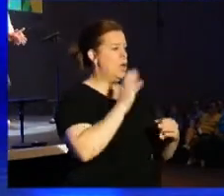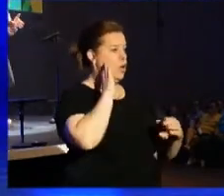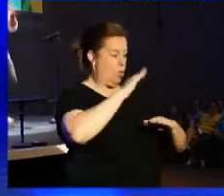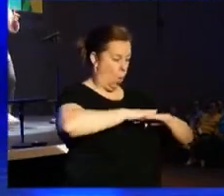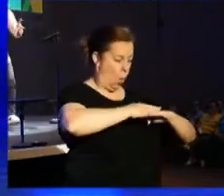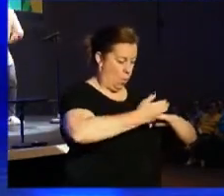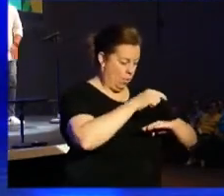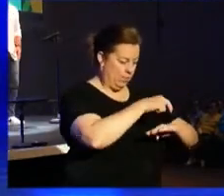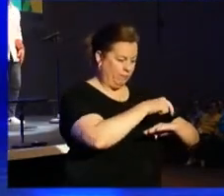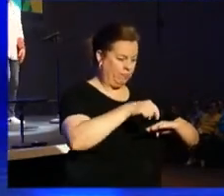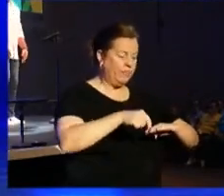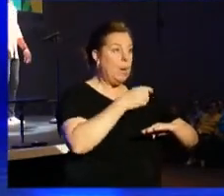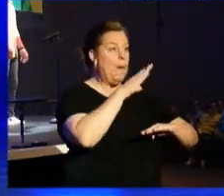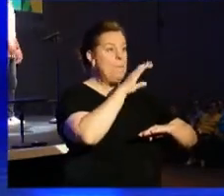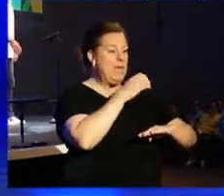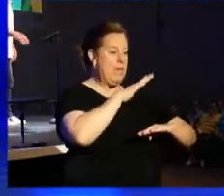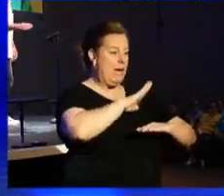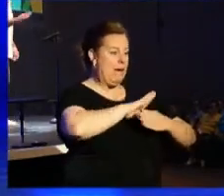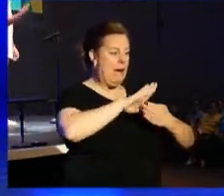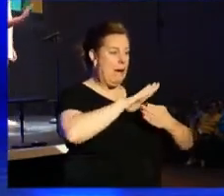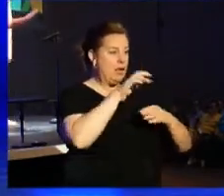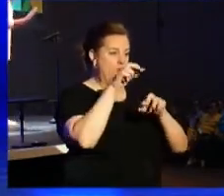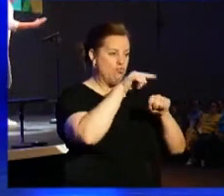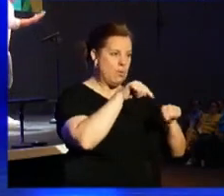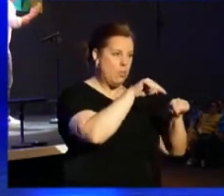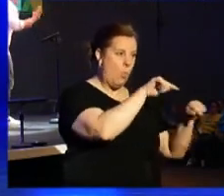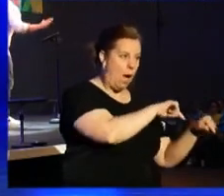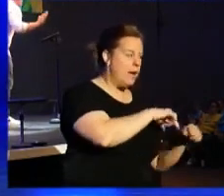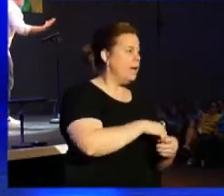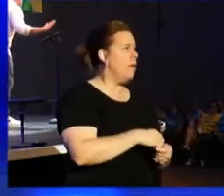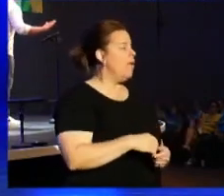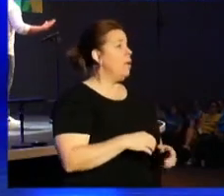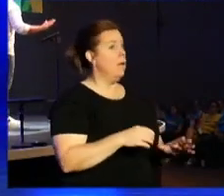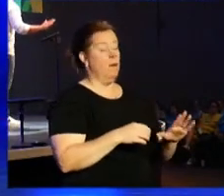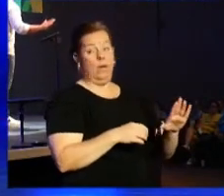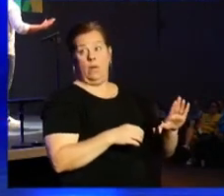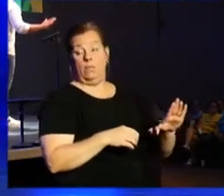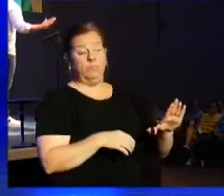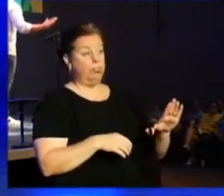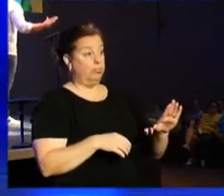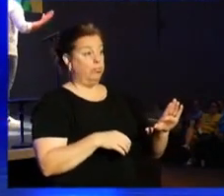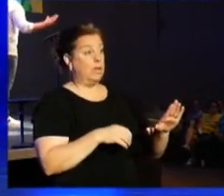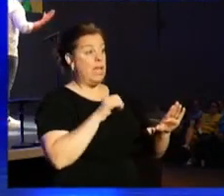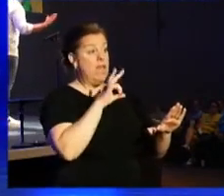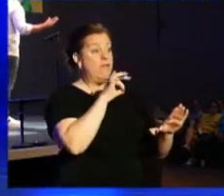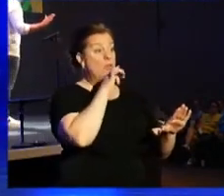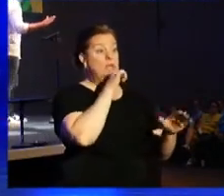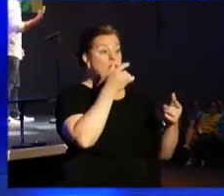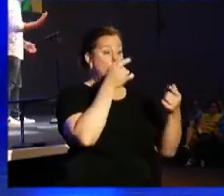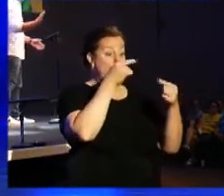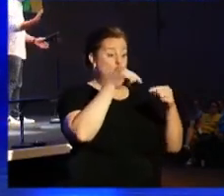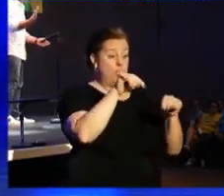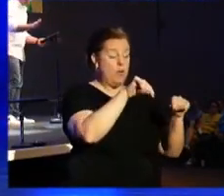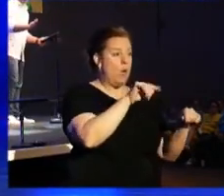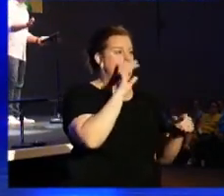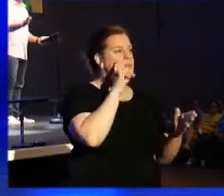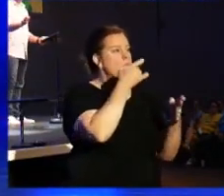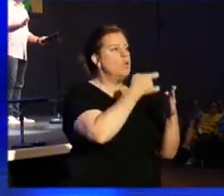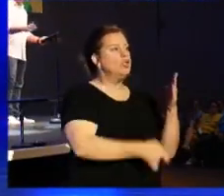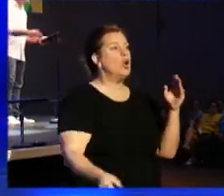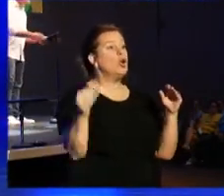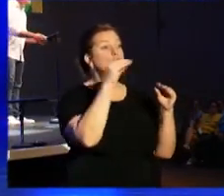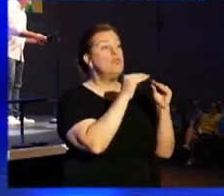Be kind, rewind. And God forbid you didn't rewind, they would charge you more than the tape itself.